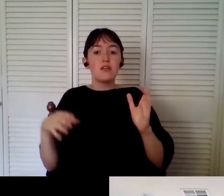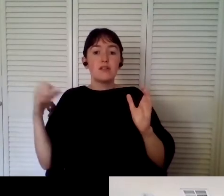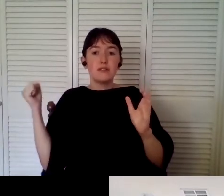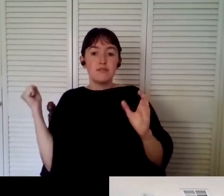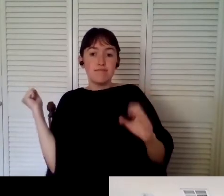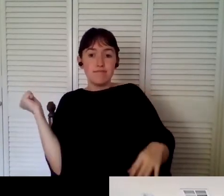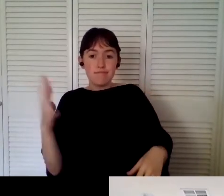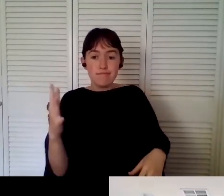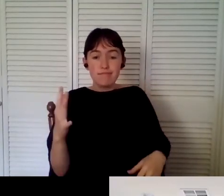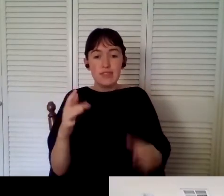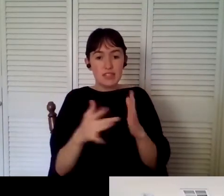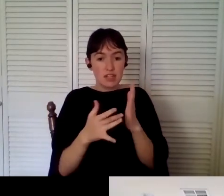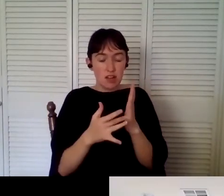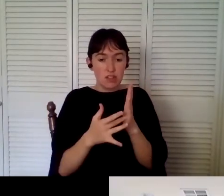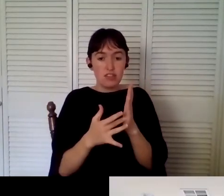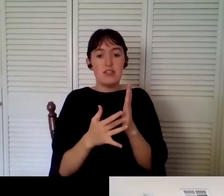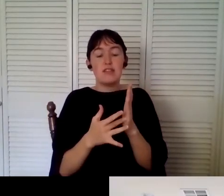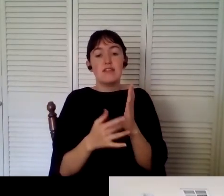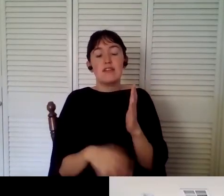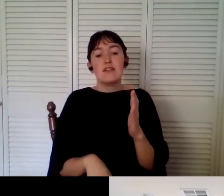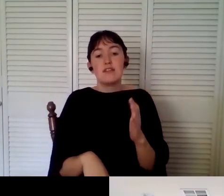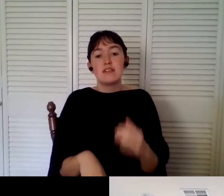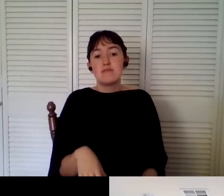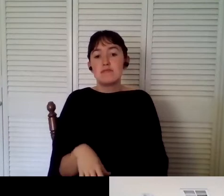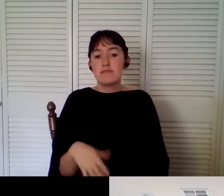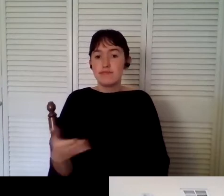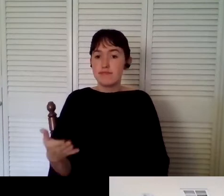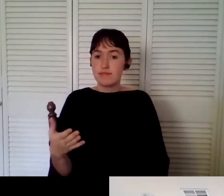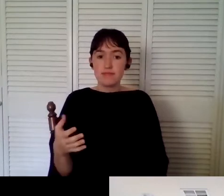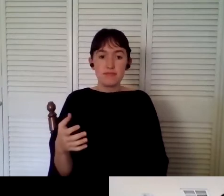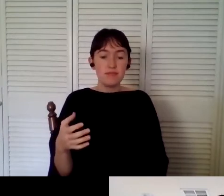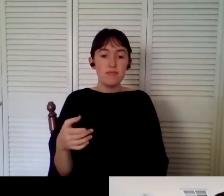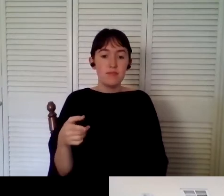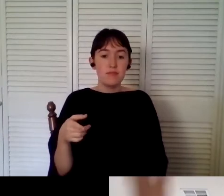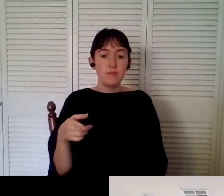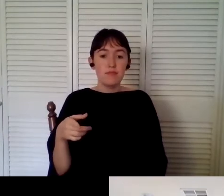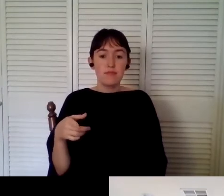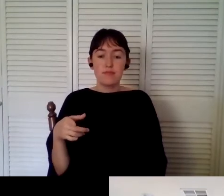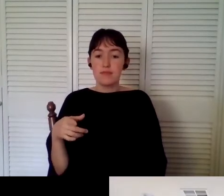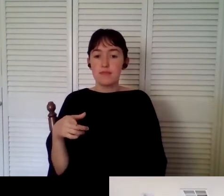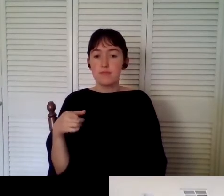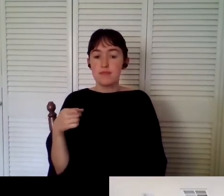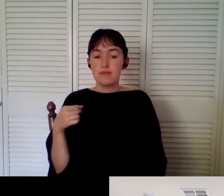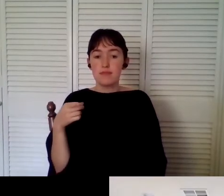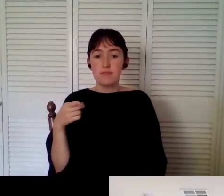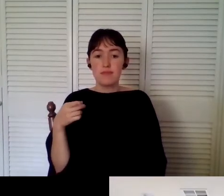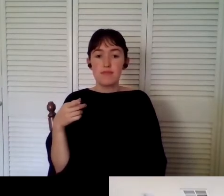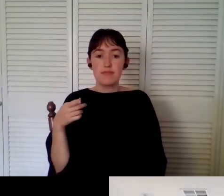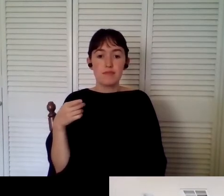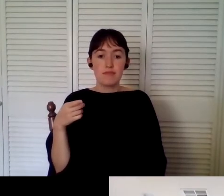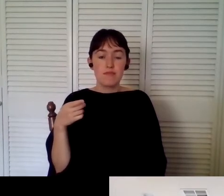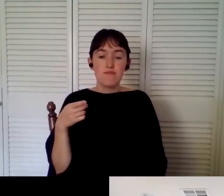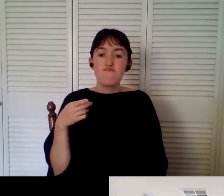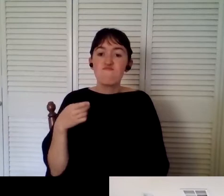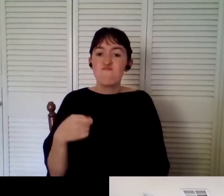technology. There's no way to put a sight on an atlatl, right? The throwing motion is introduces a lot of variables in